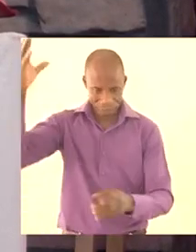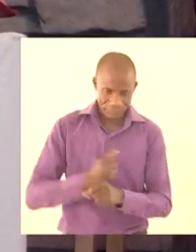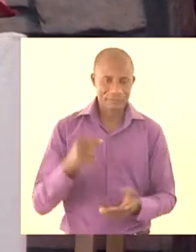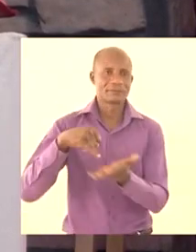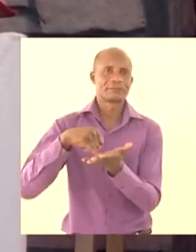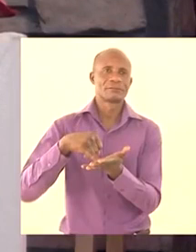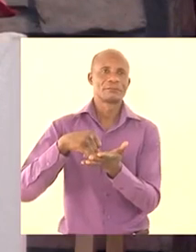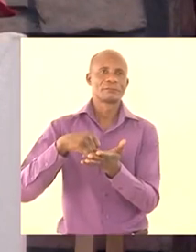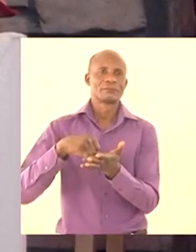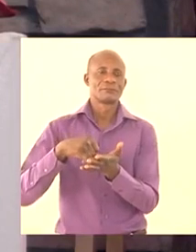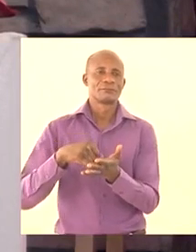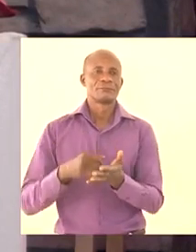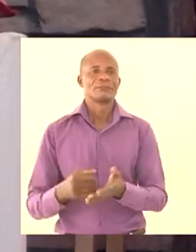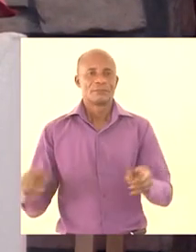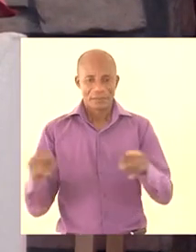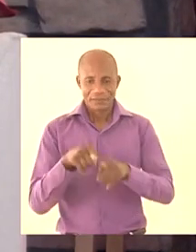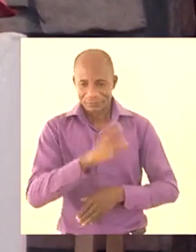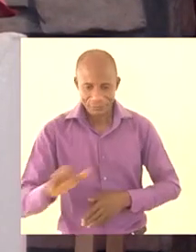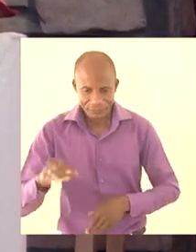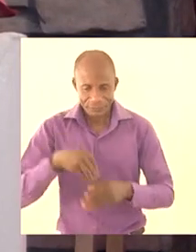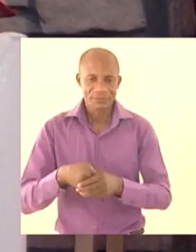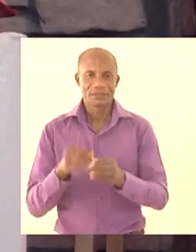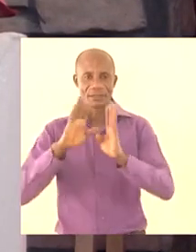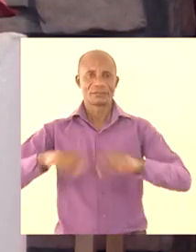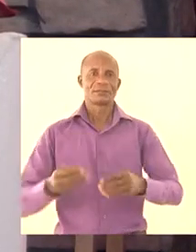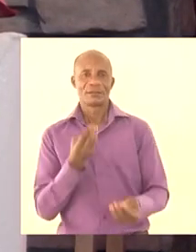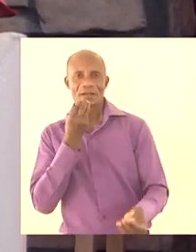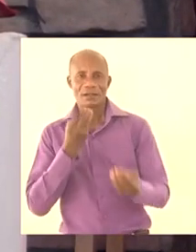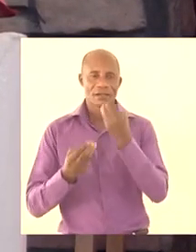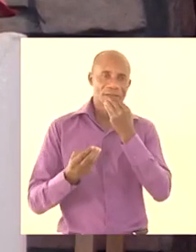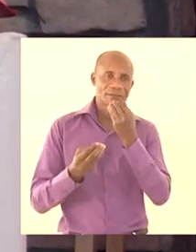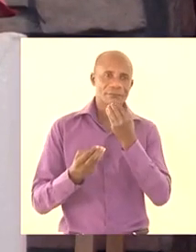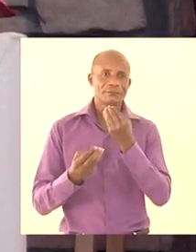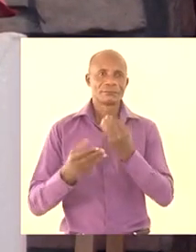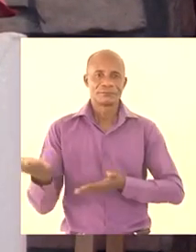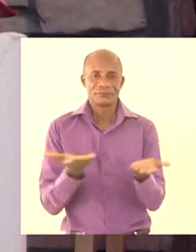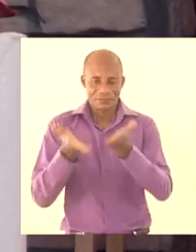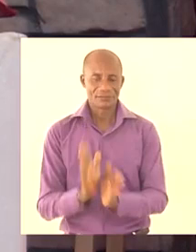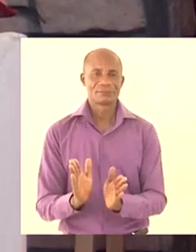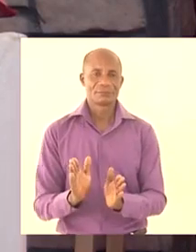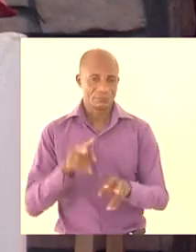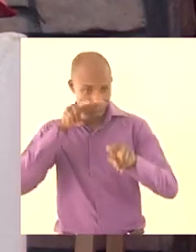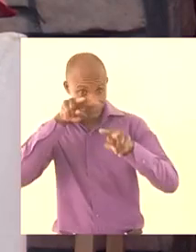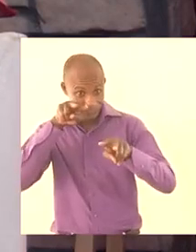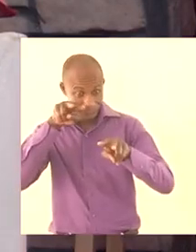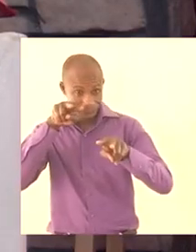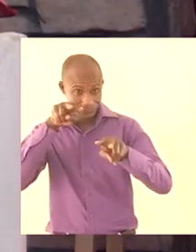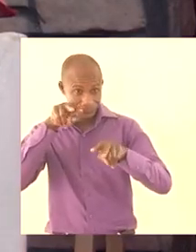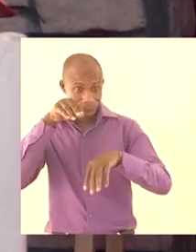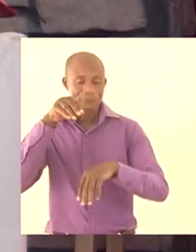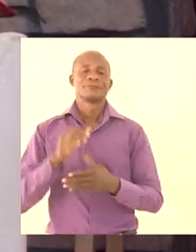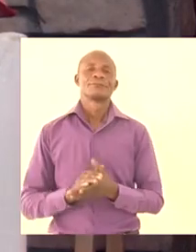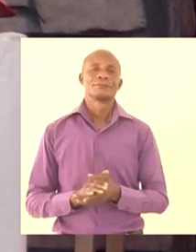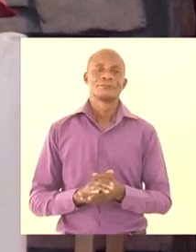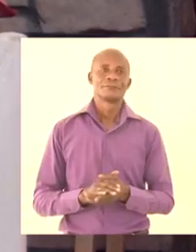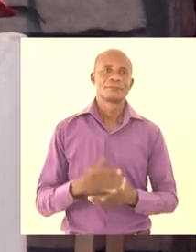know, as the children of the house are eating and the servant is looking in one